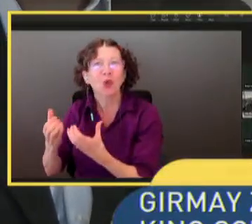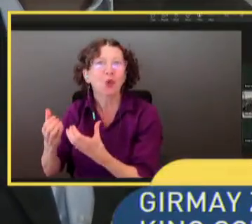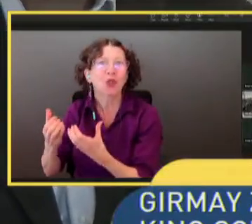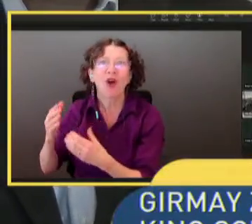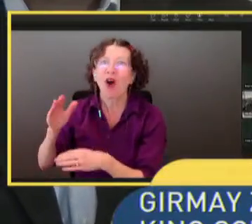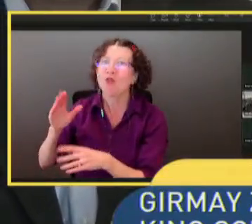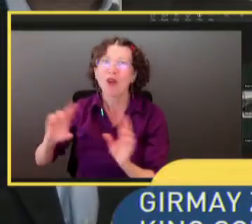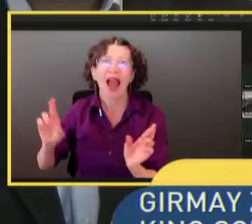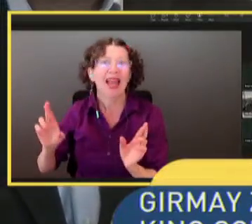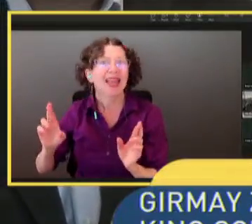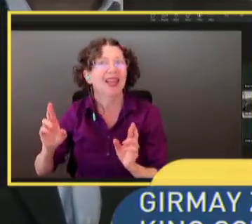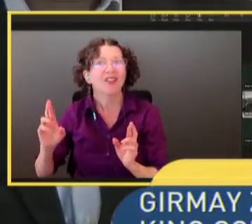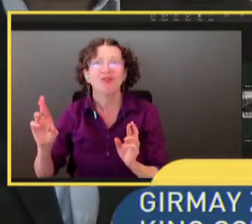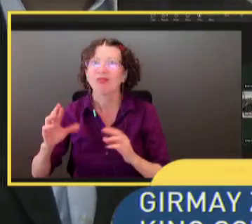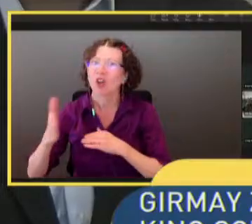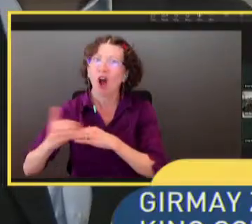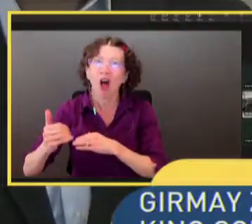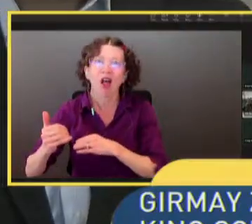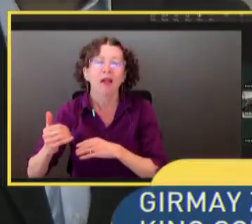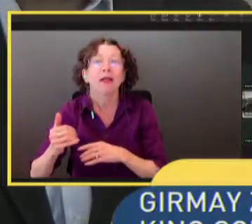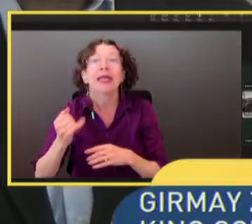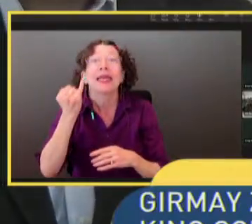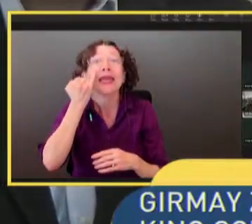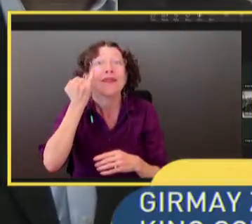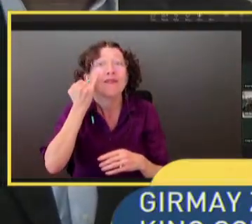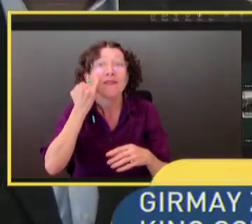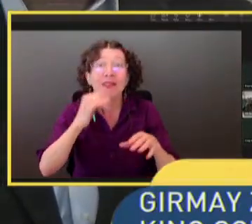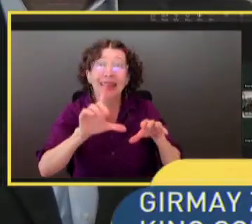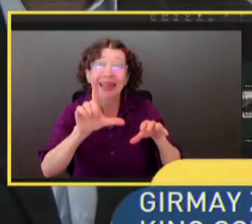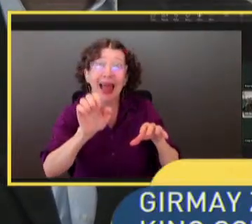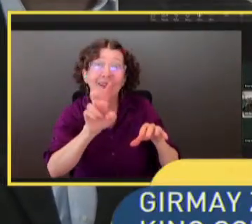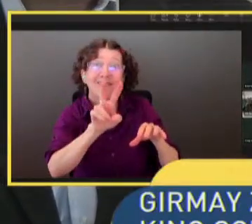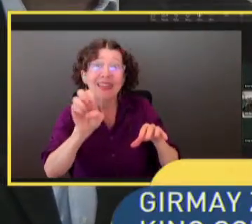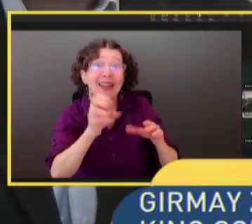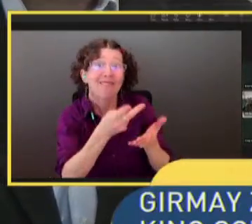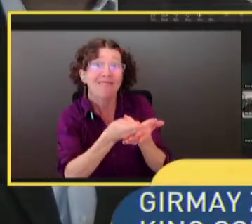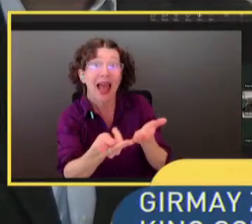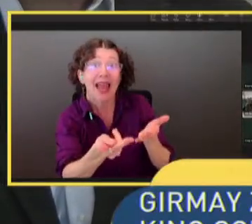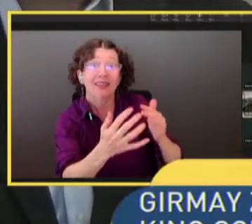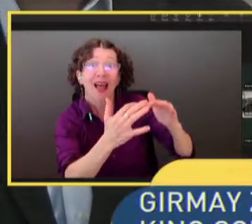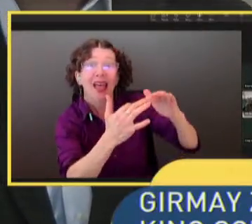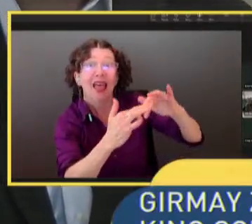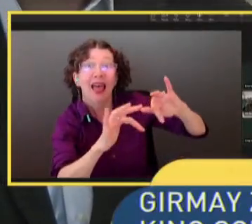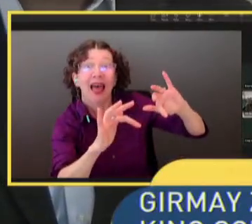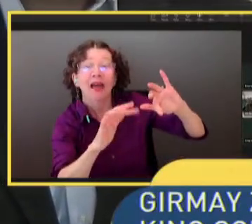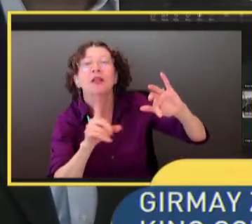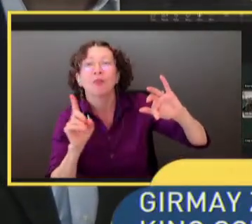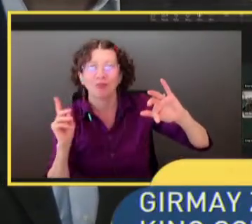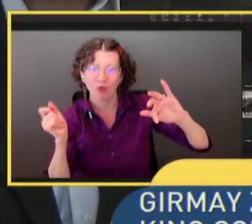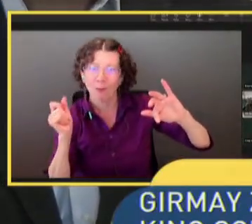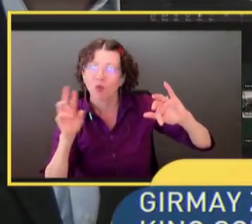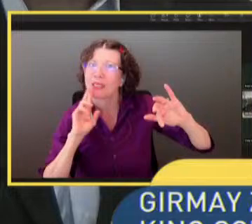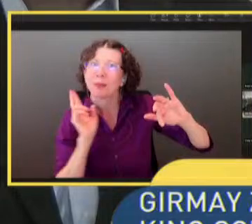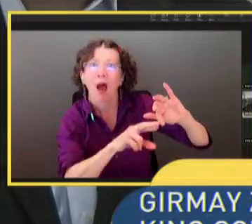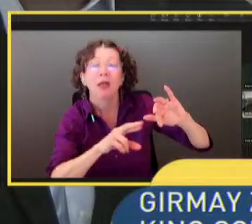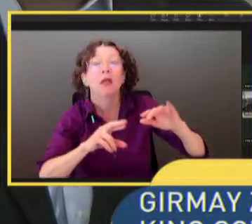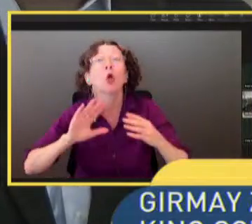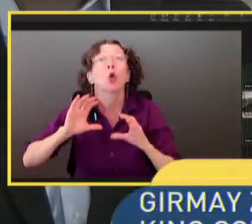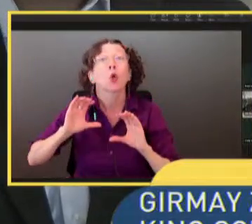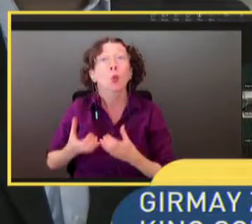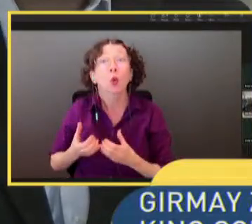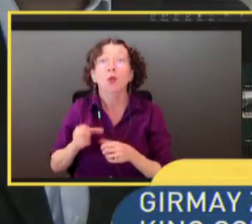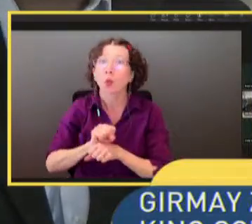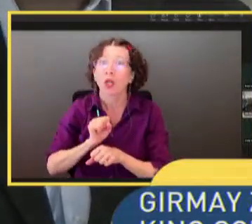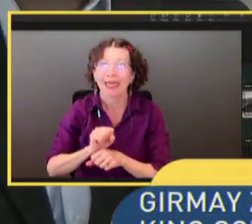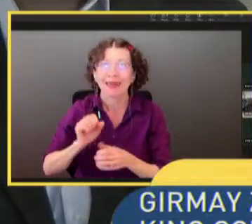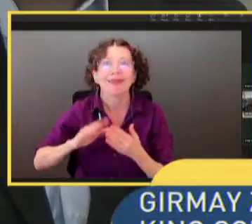we see the highest risks. The Department of Local Services Roads Division has special operation crews on